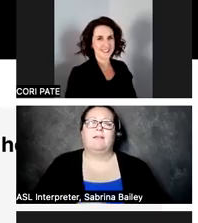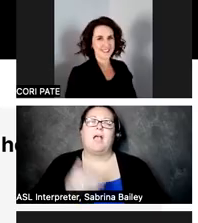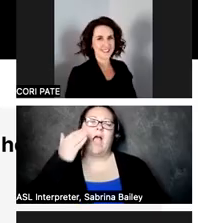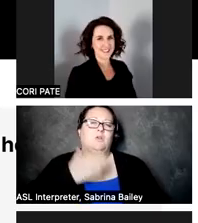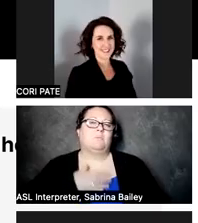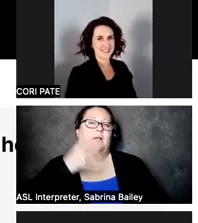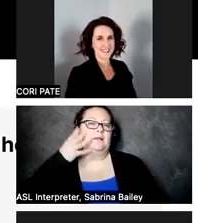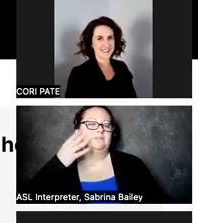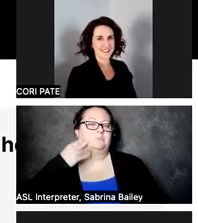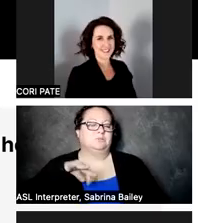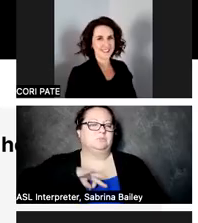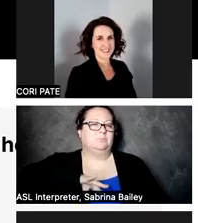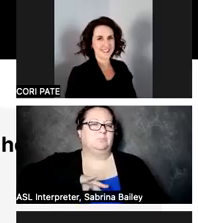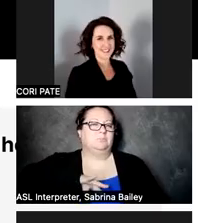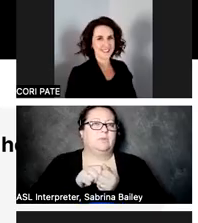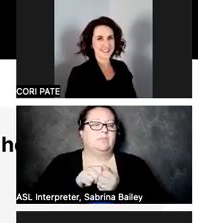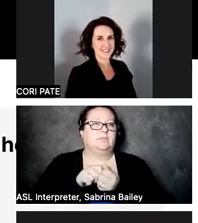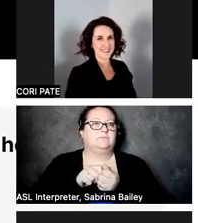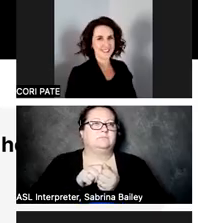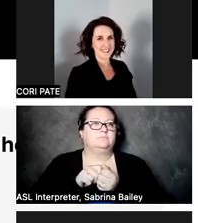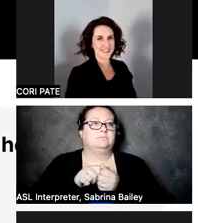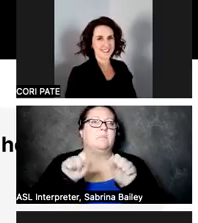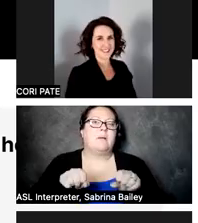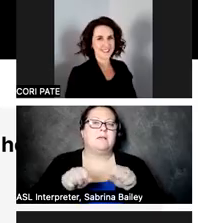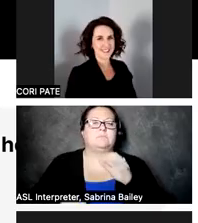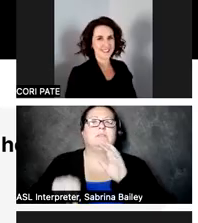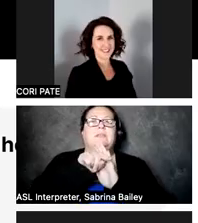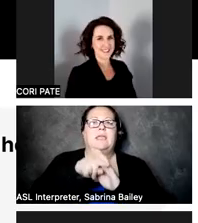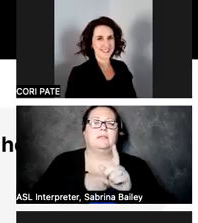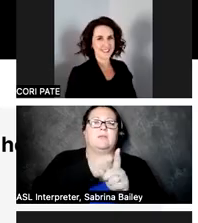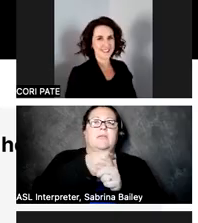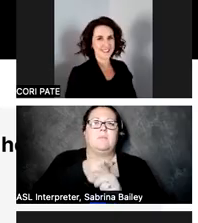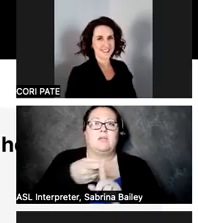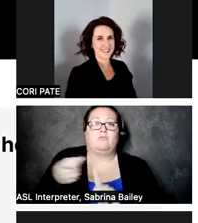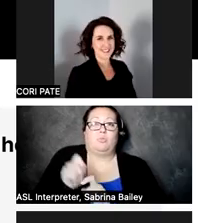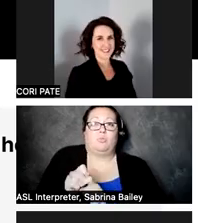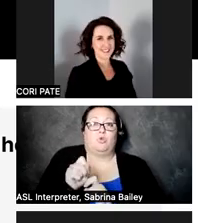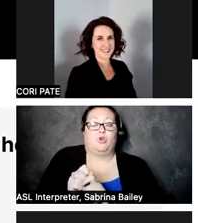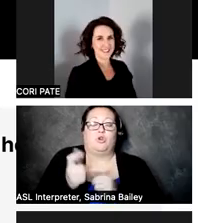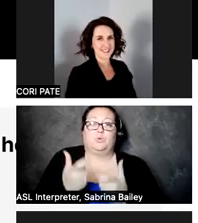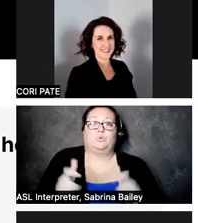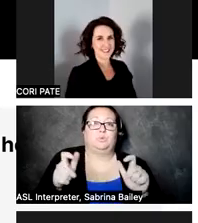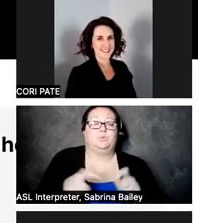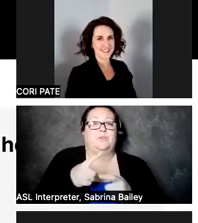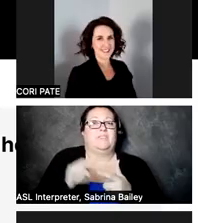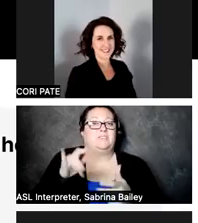experience, benefits and possible negative impacts from working are a big deal, and those are big concerns.